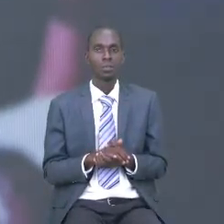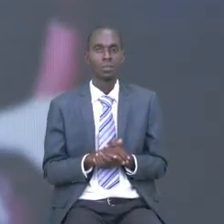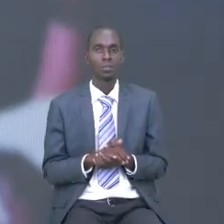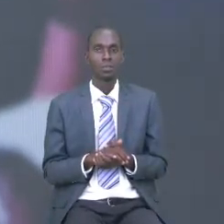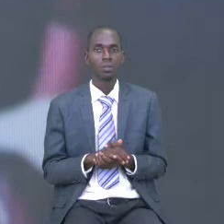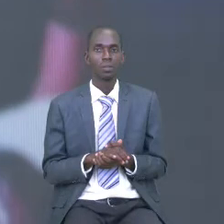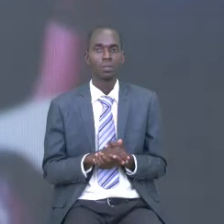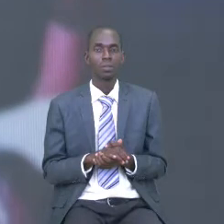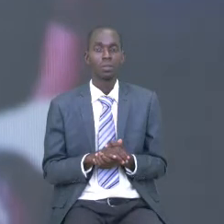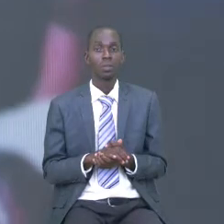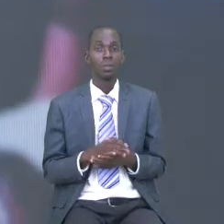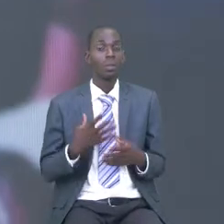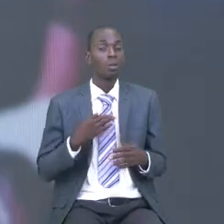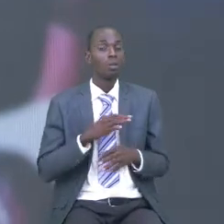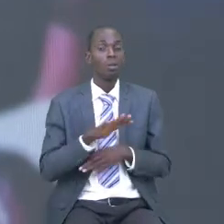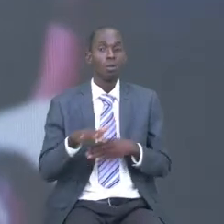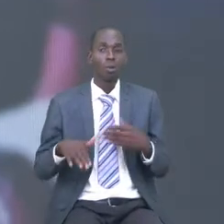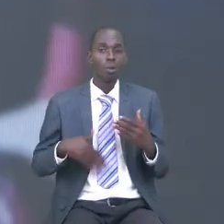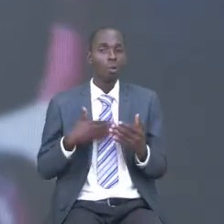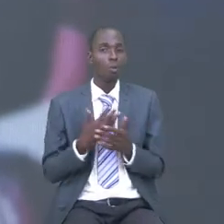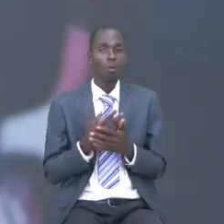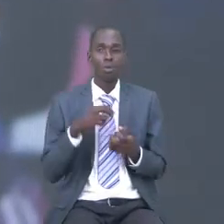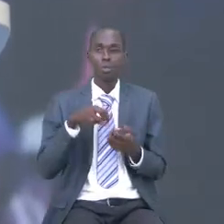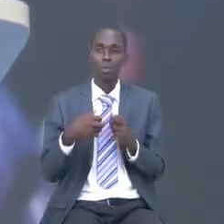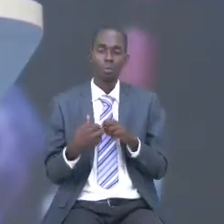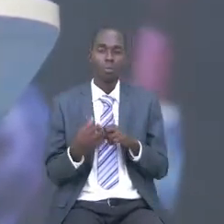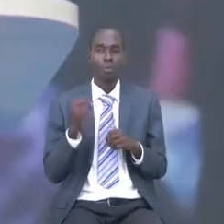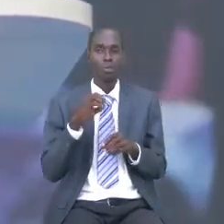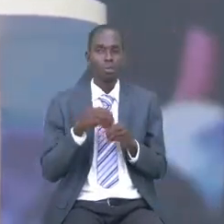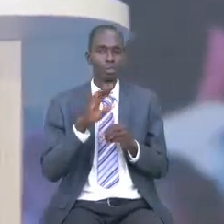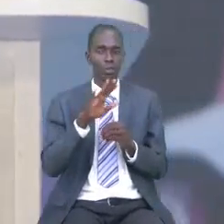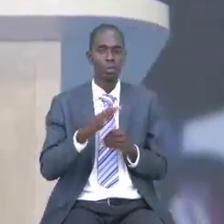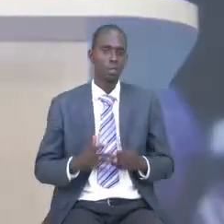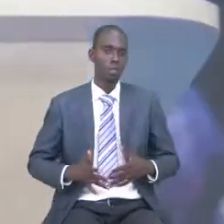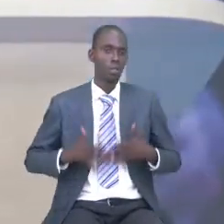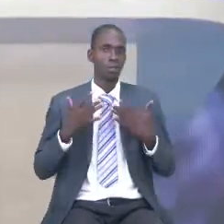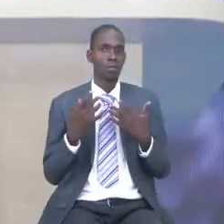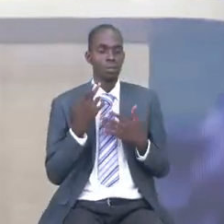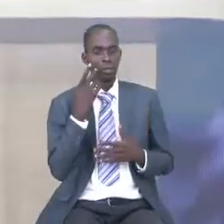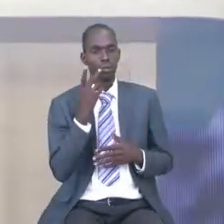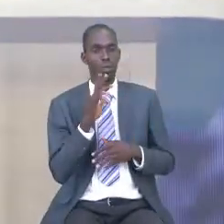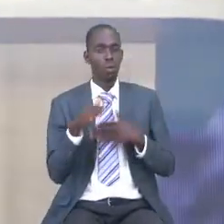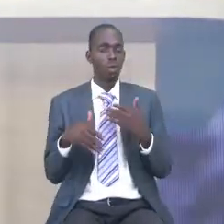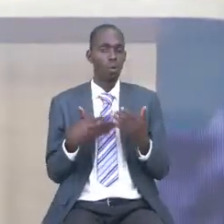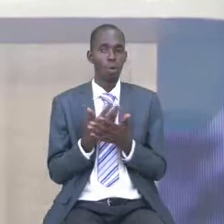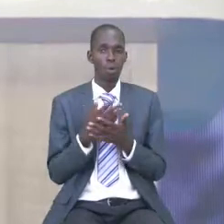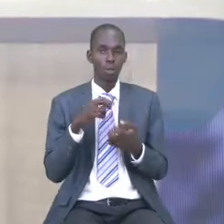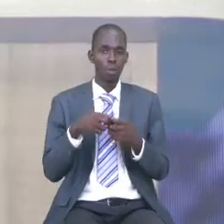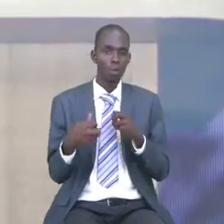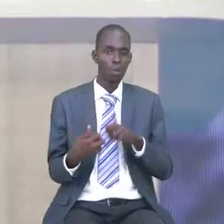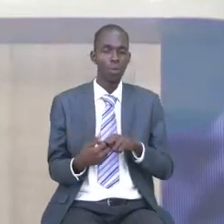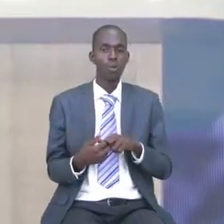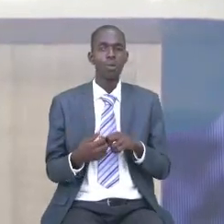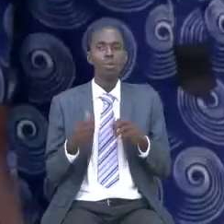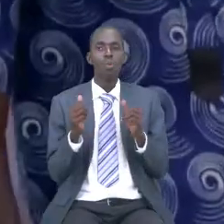And all the problems in your life, look at those problems with a new